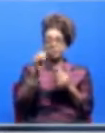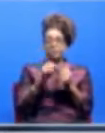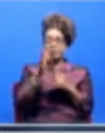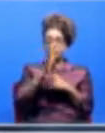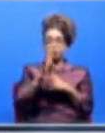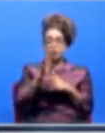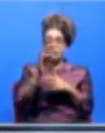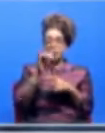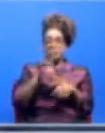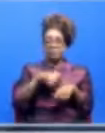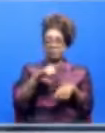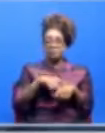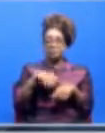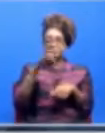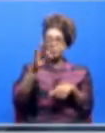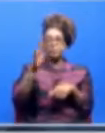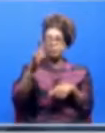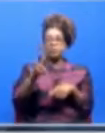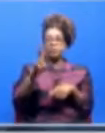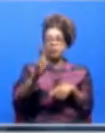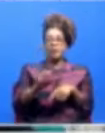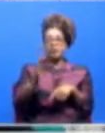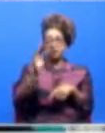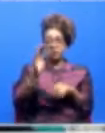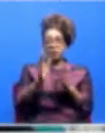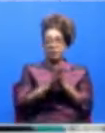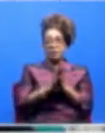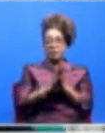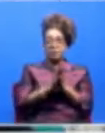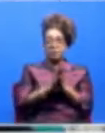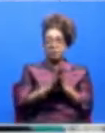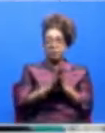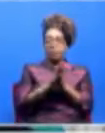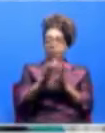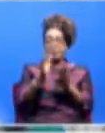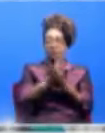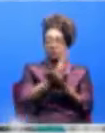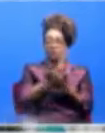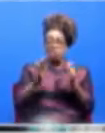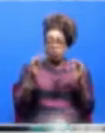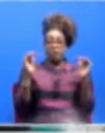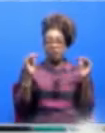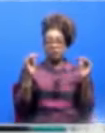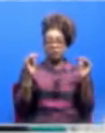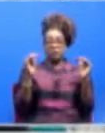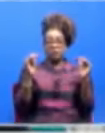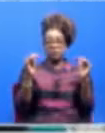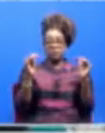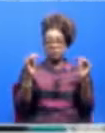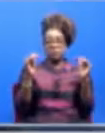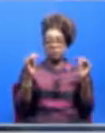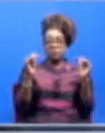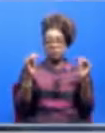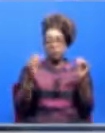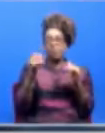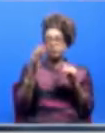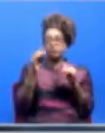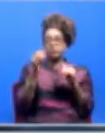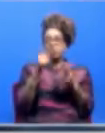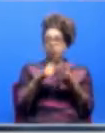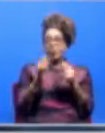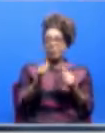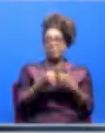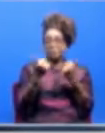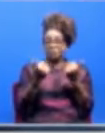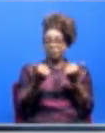Yes. So that's why now when you add 32 cash and the 30 share equivalent, probably about 62. Okay. So what happens that